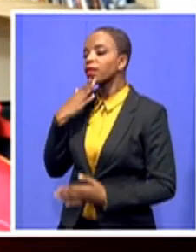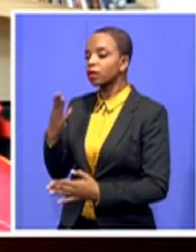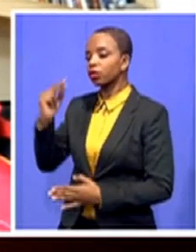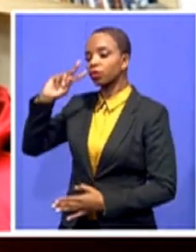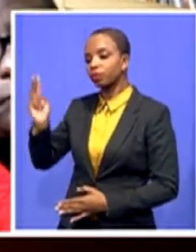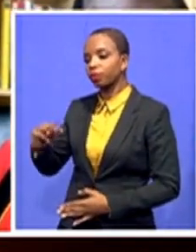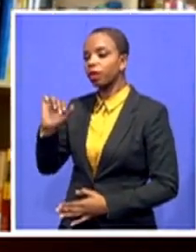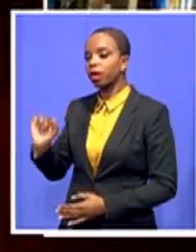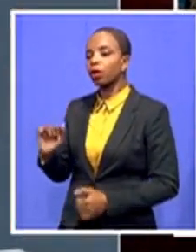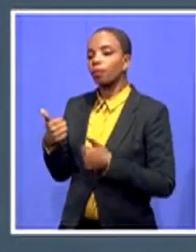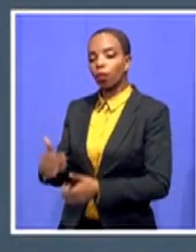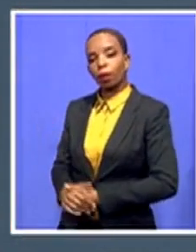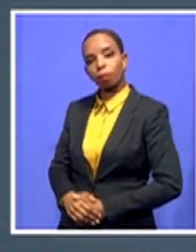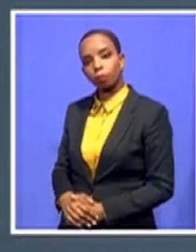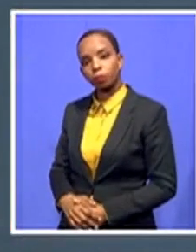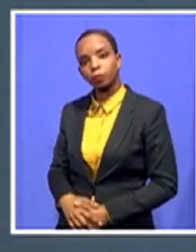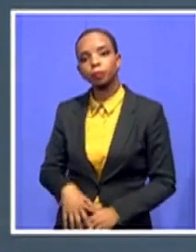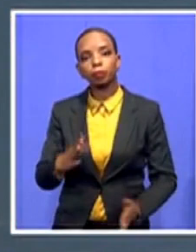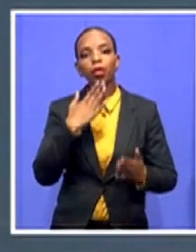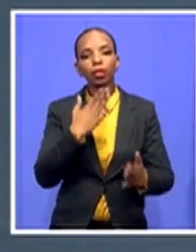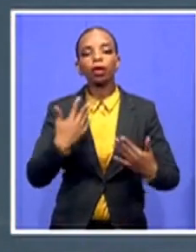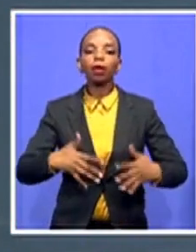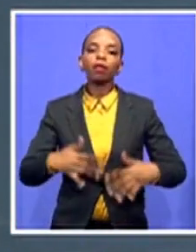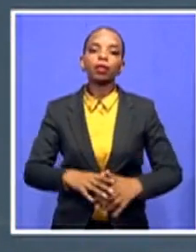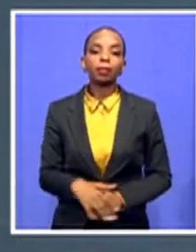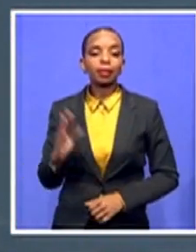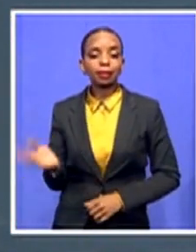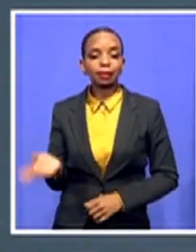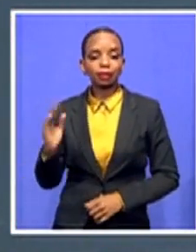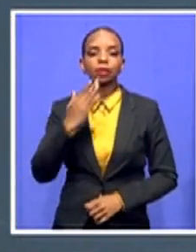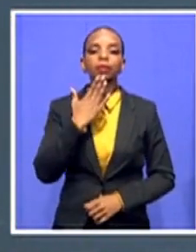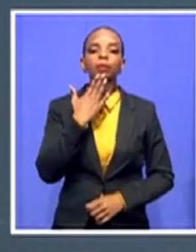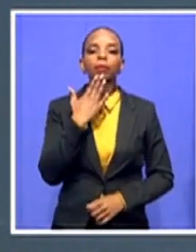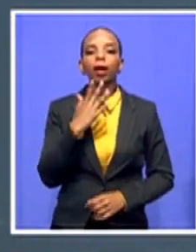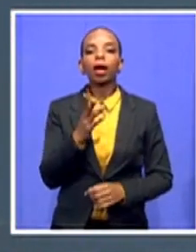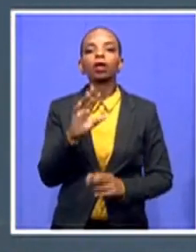much. All right, that was the South African Federation of Trade Unions General Secretary, Zwelinzima Vavi.